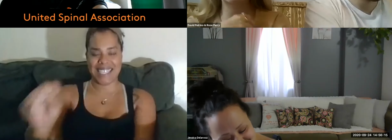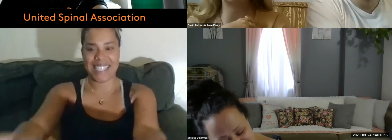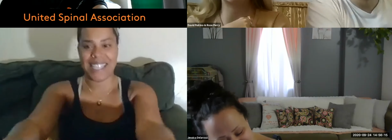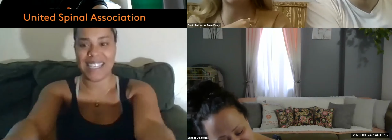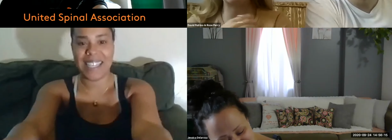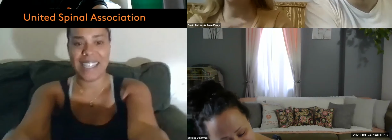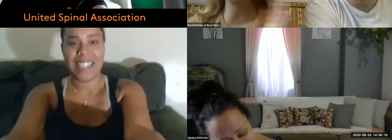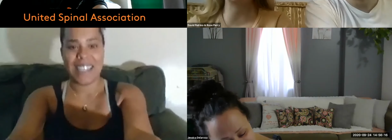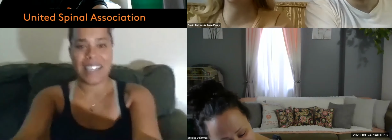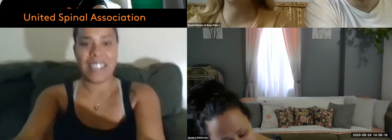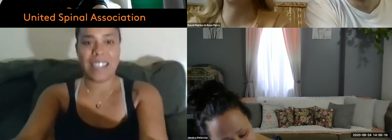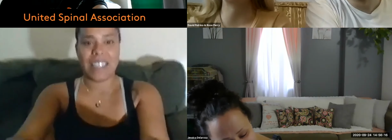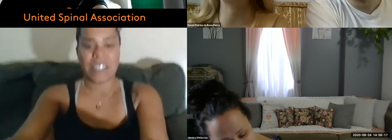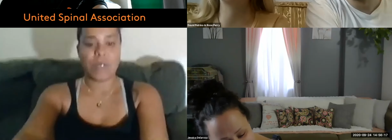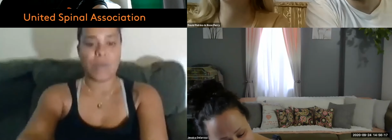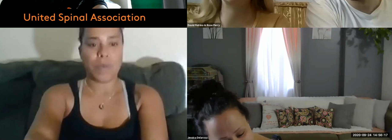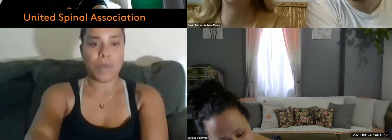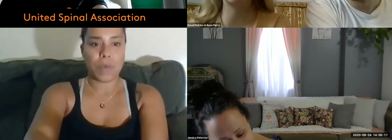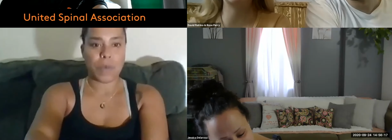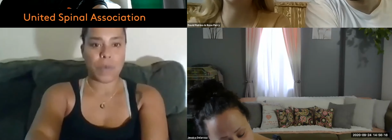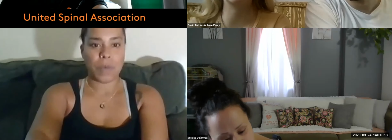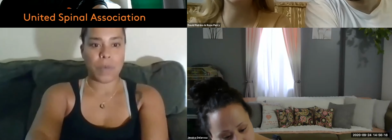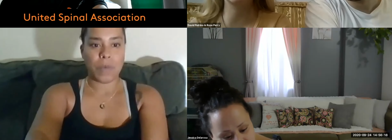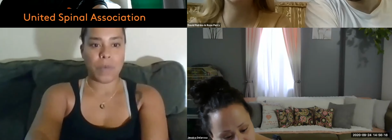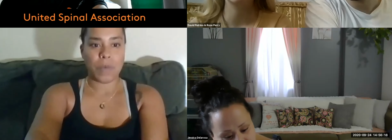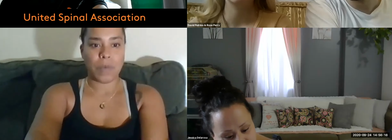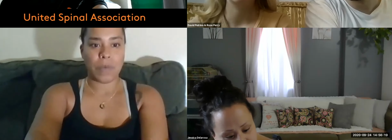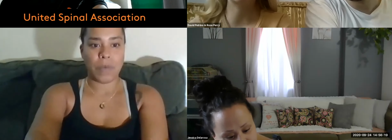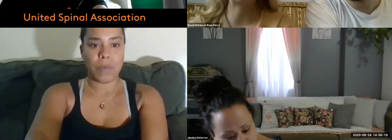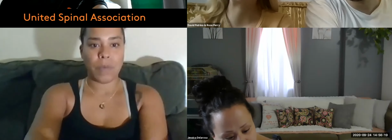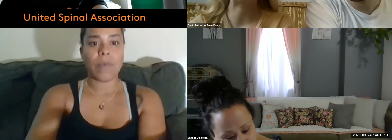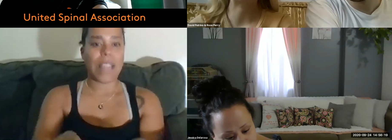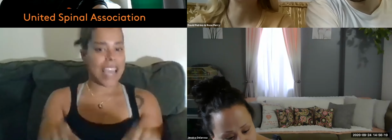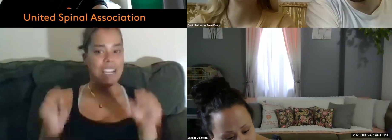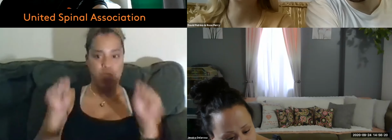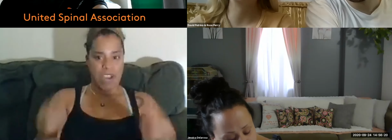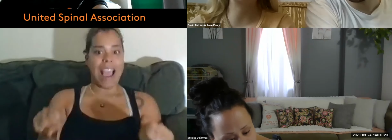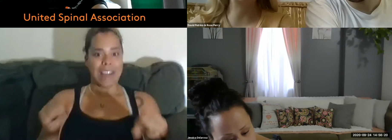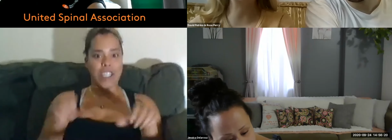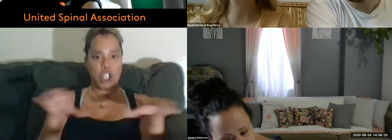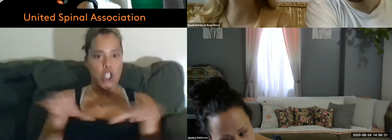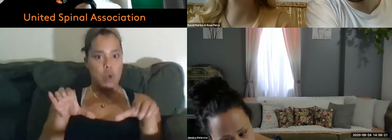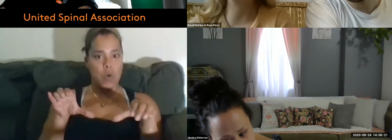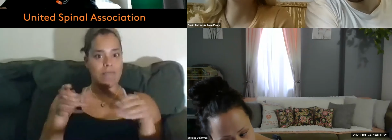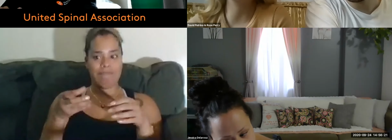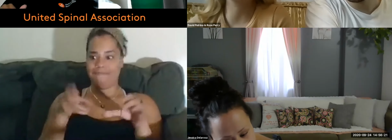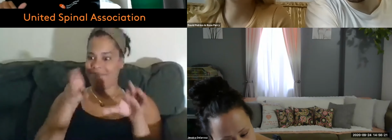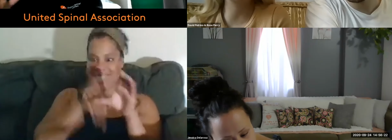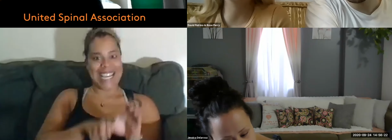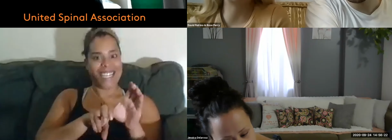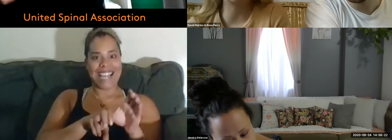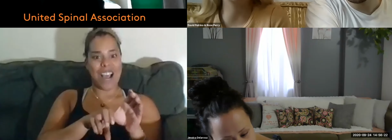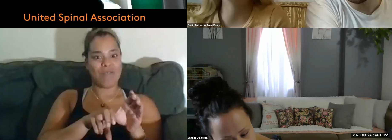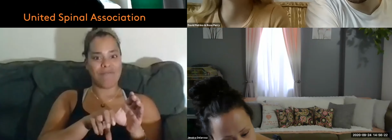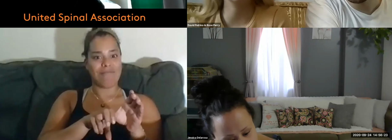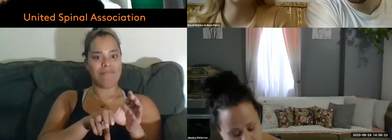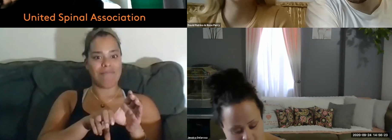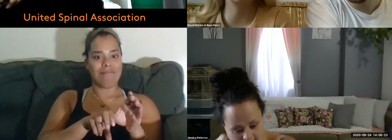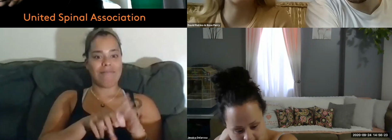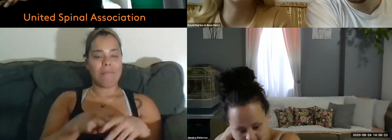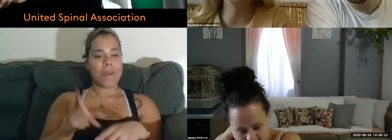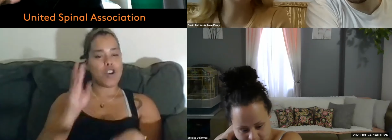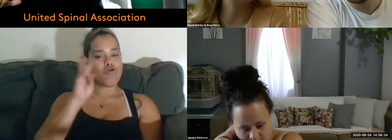So it can all be done in a fully seated position. But yeah, it was created by and for